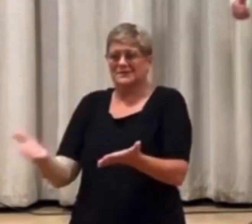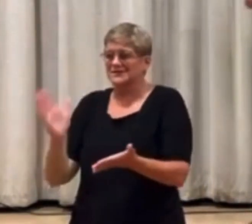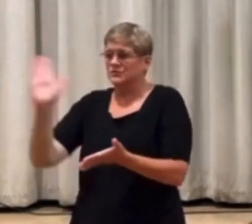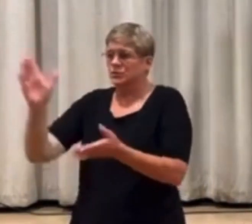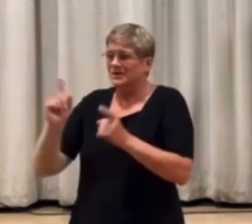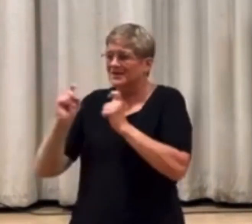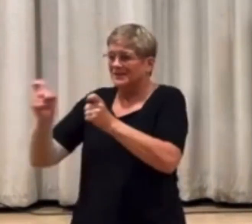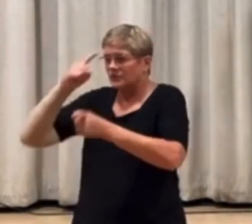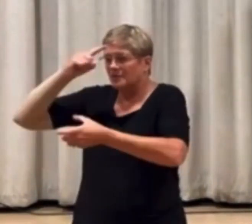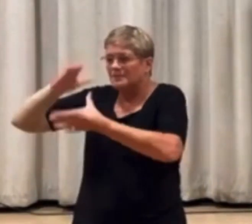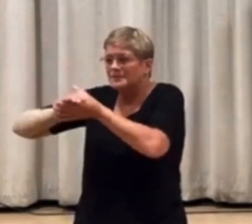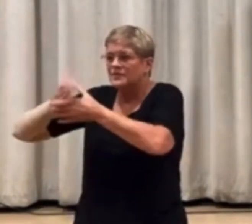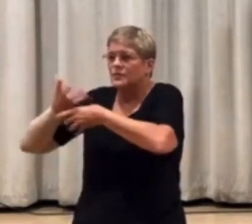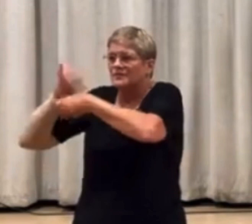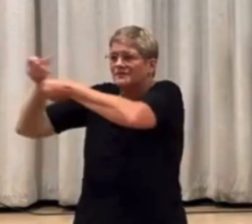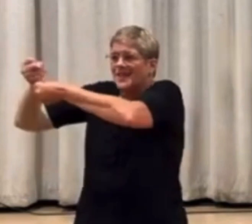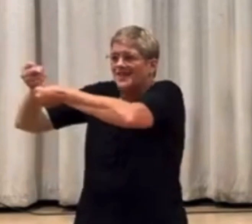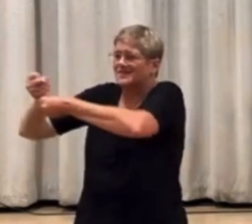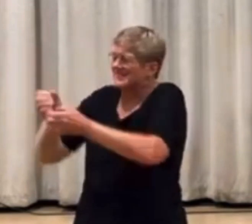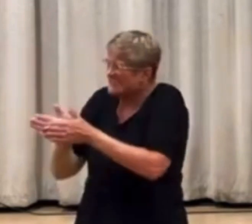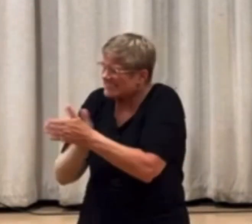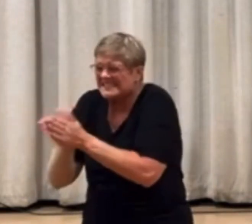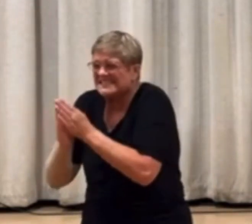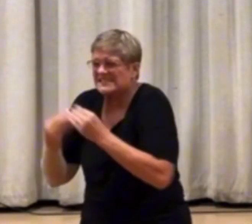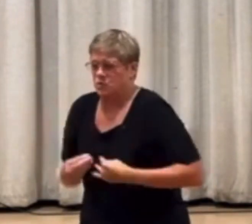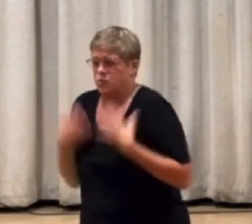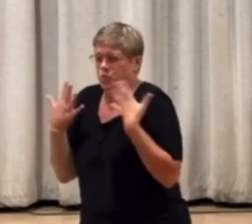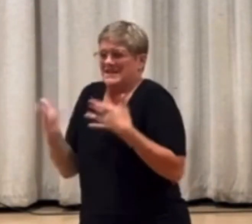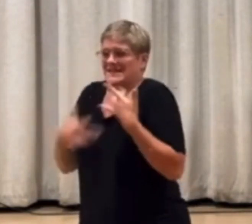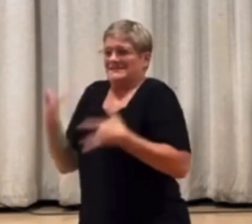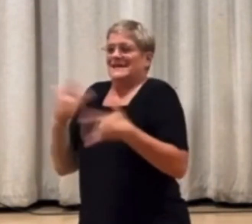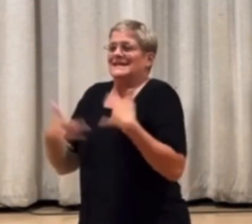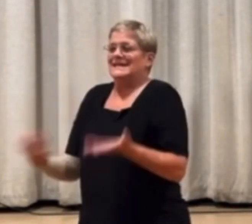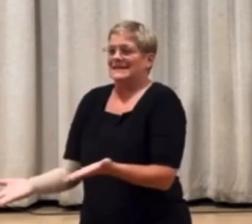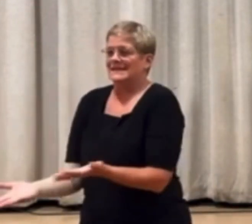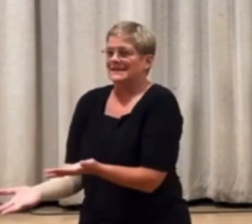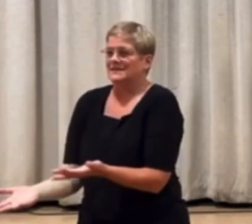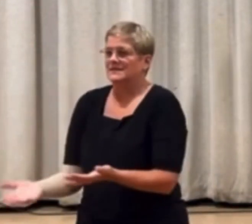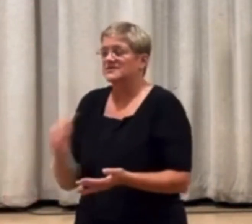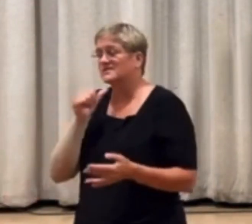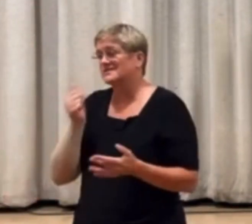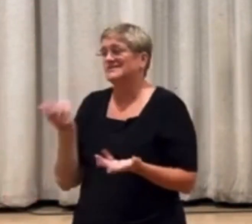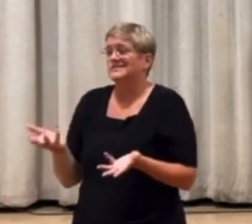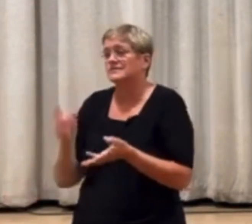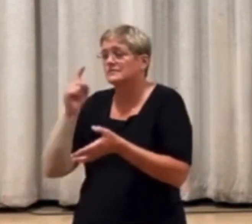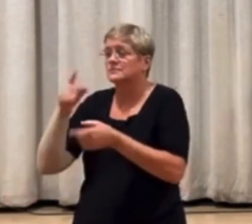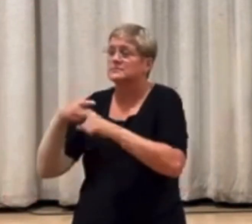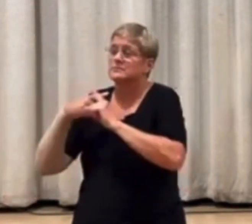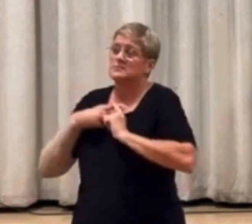actually, stir up the gift is one word. In your Bible, it actually might be